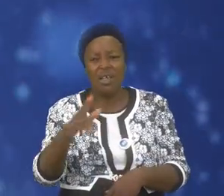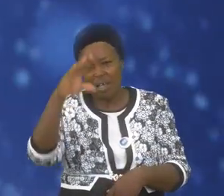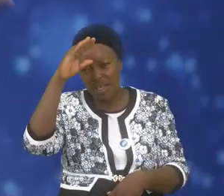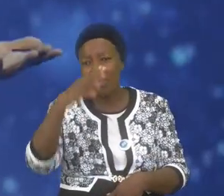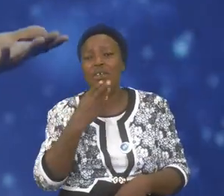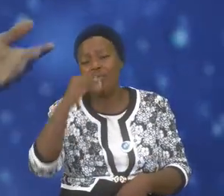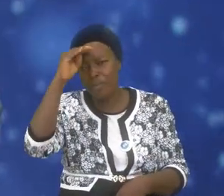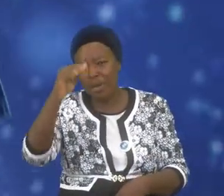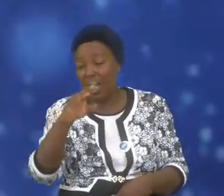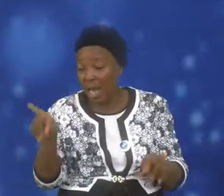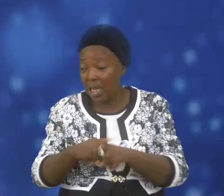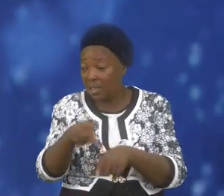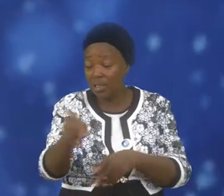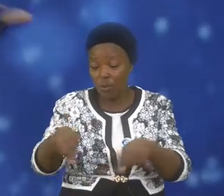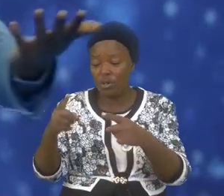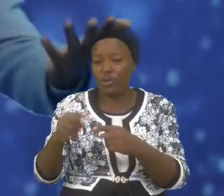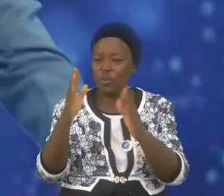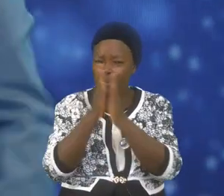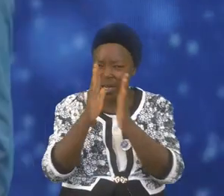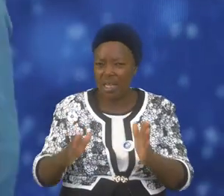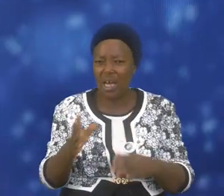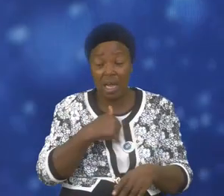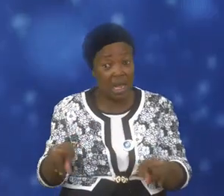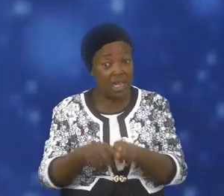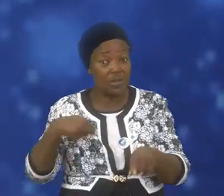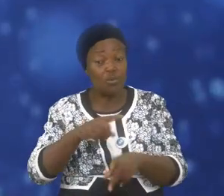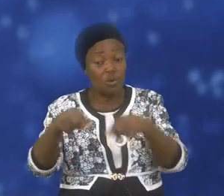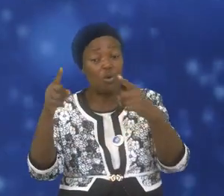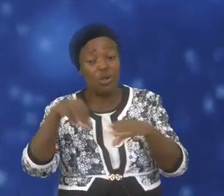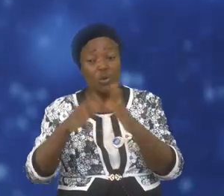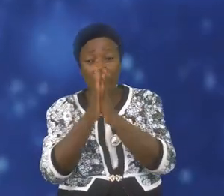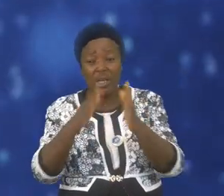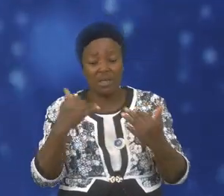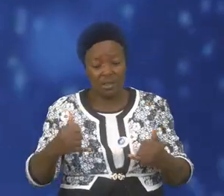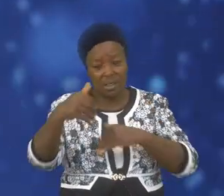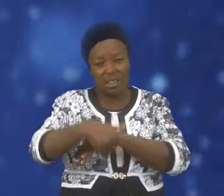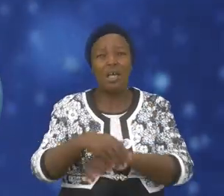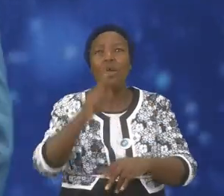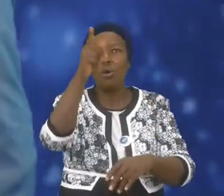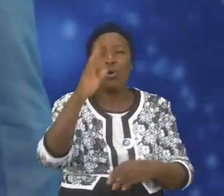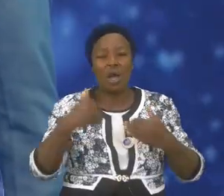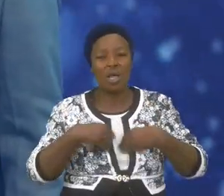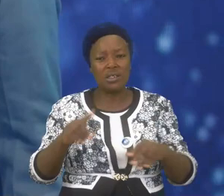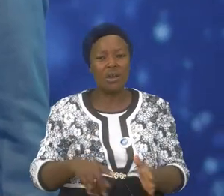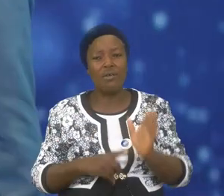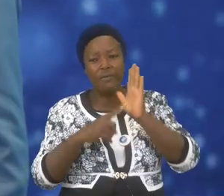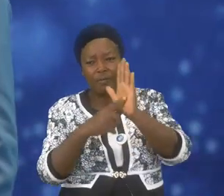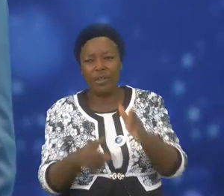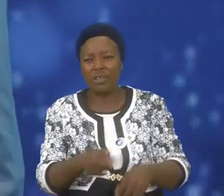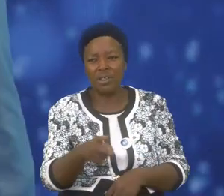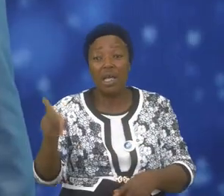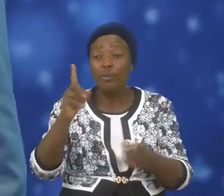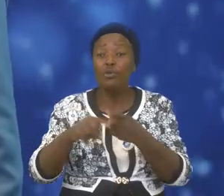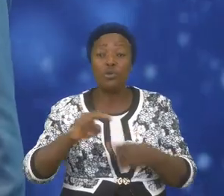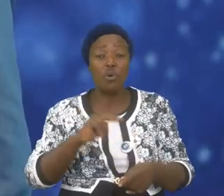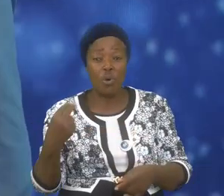tonight, God has revealed them to us by his Spirit. Your healing